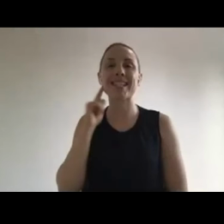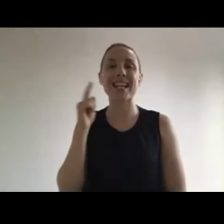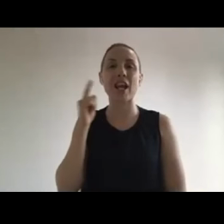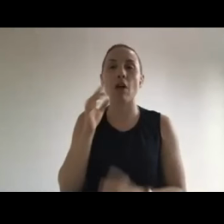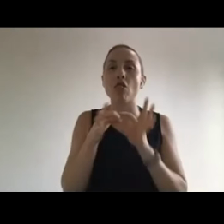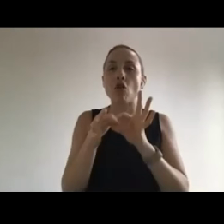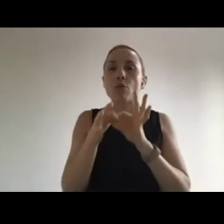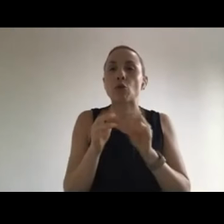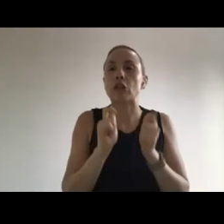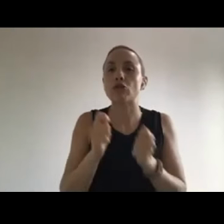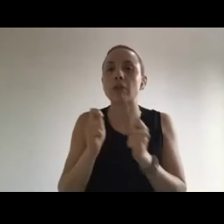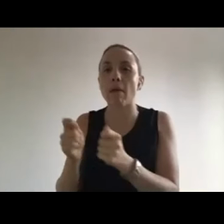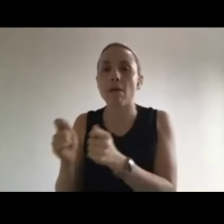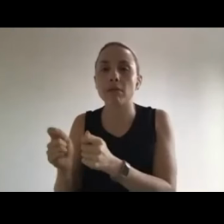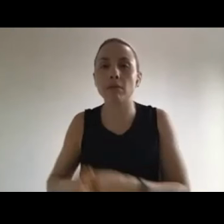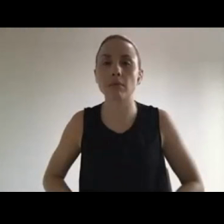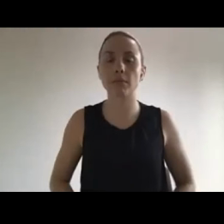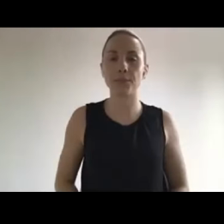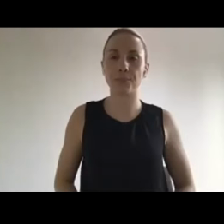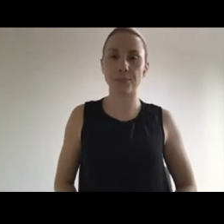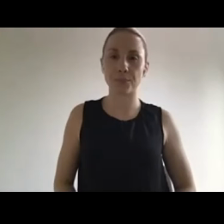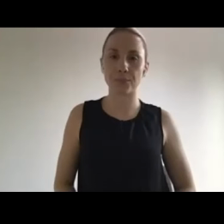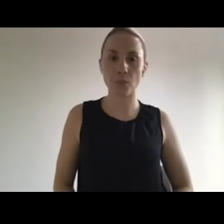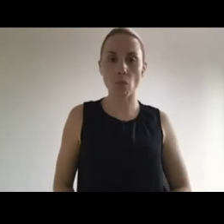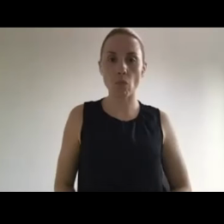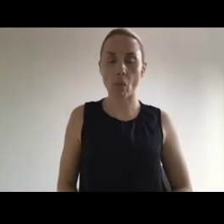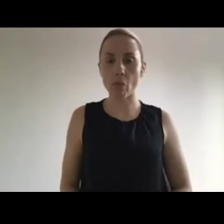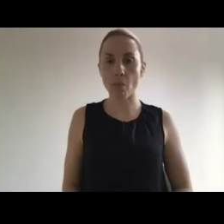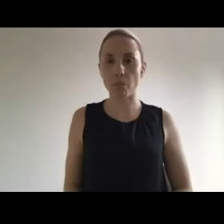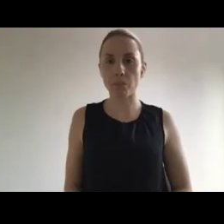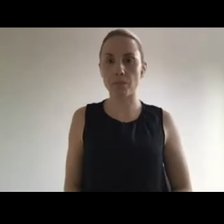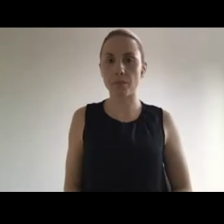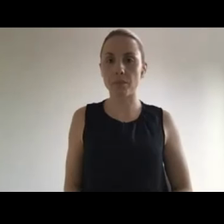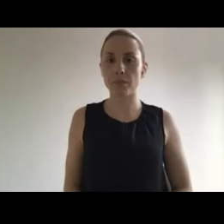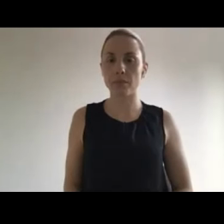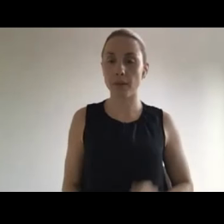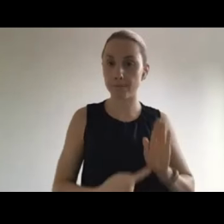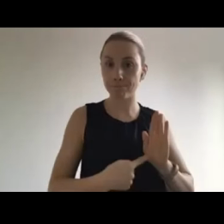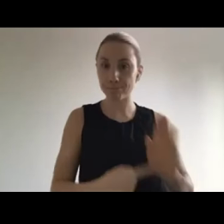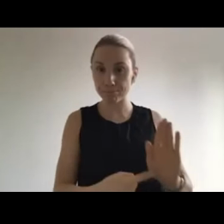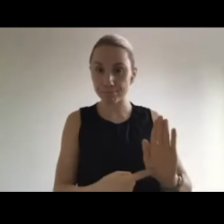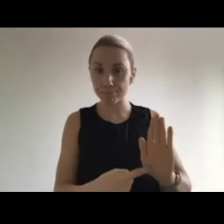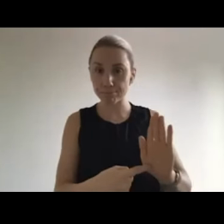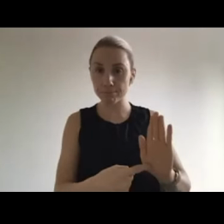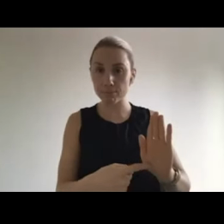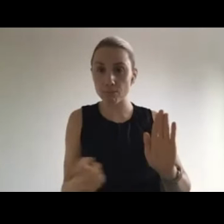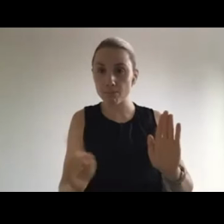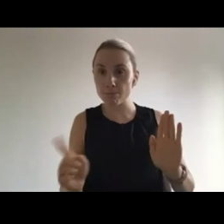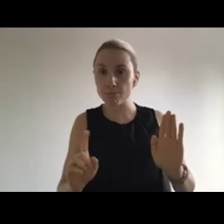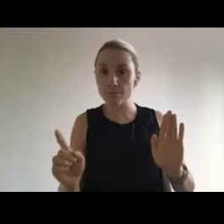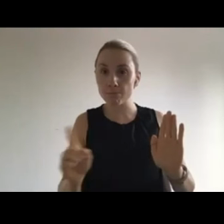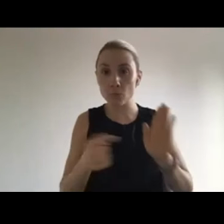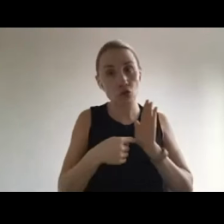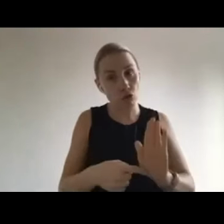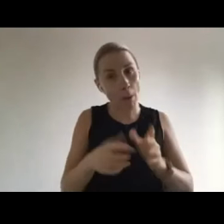This big table also identified the biggest challenge in the field. And Ralph